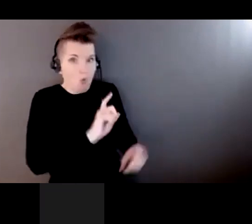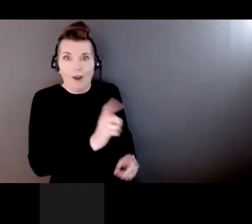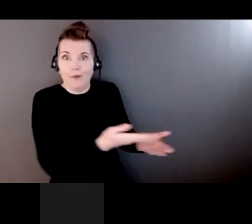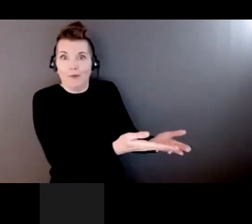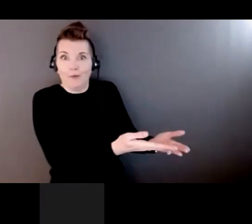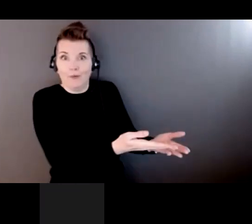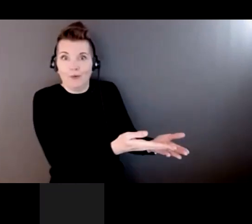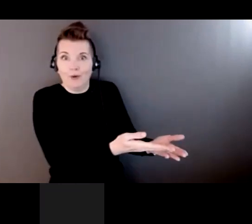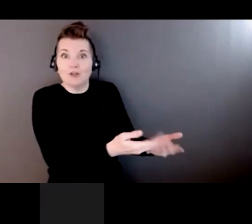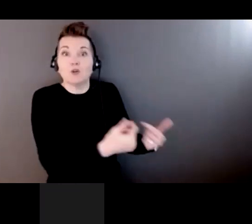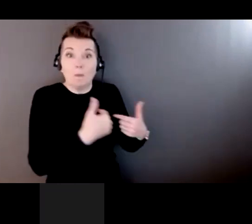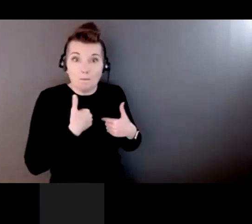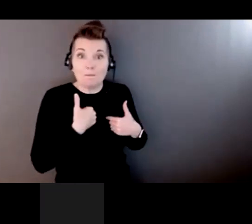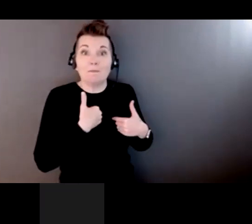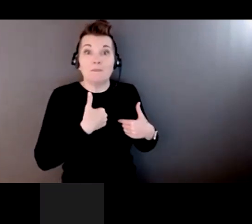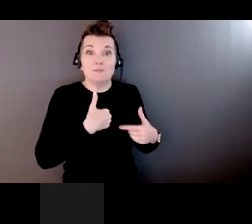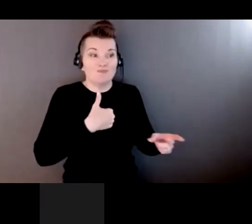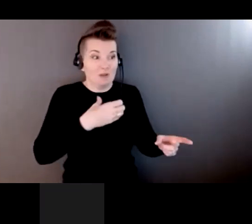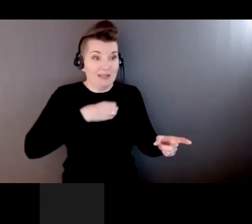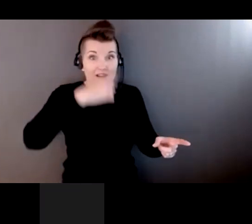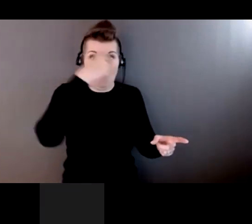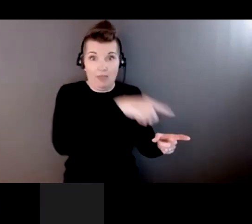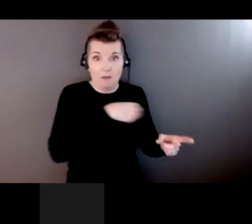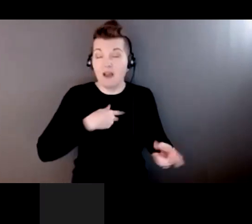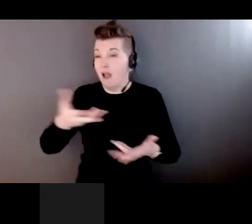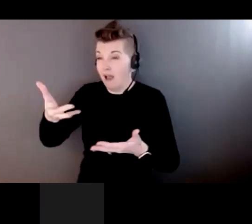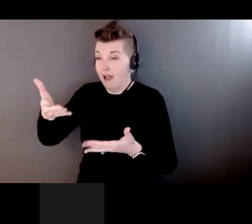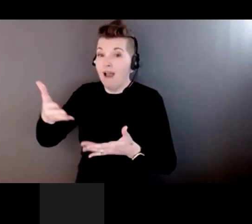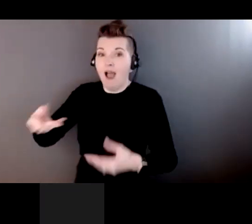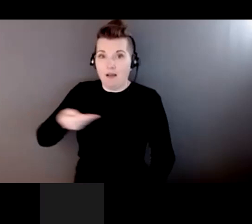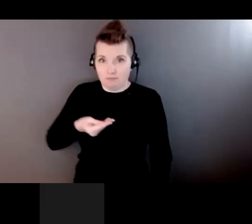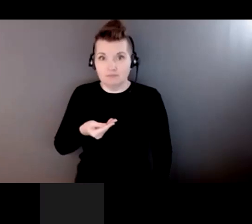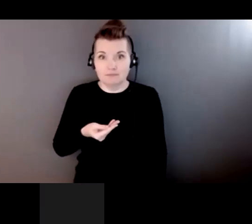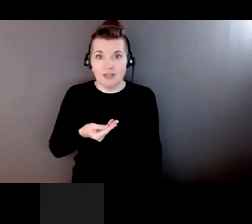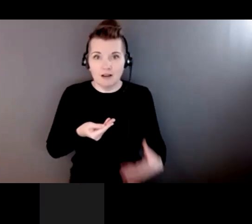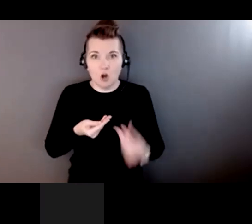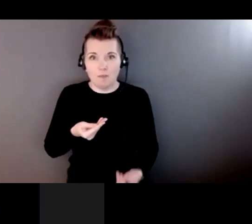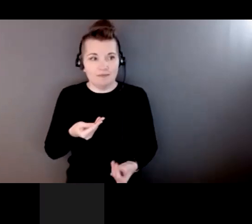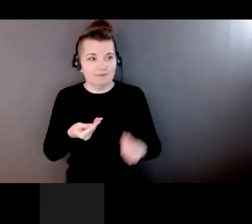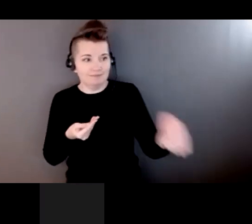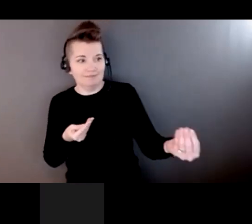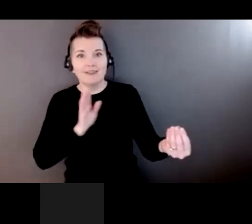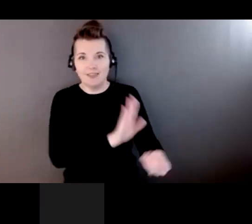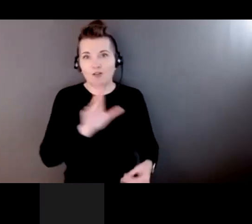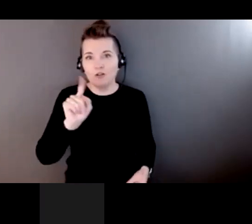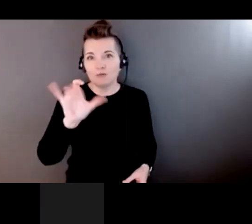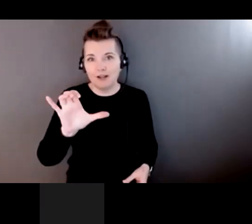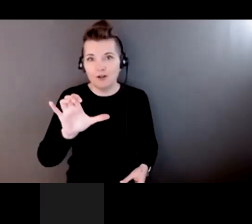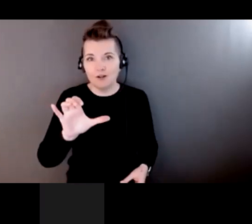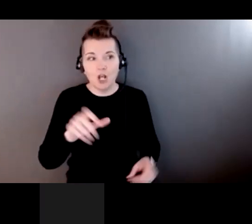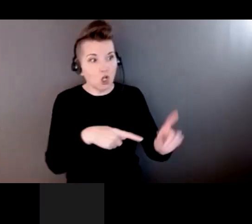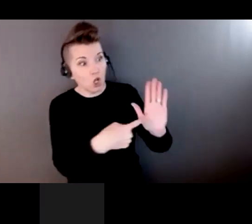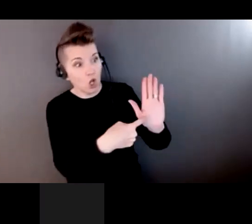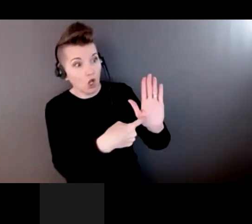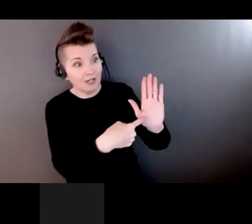you can get a copy of the peace bond as well, and then you certainly can take it to the long-term care facility and say, look, see, this person should not be seeing